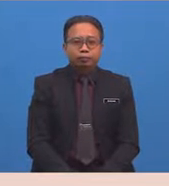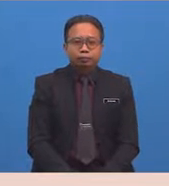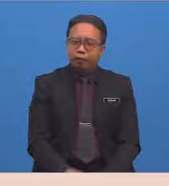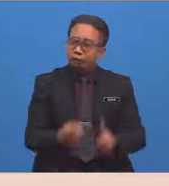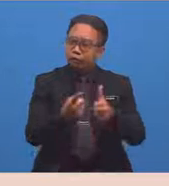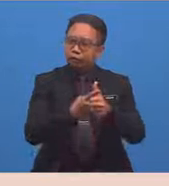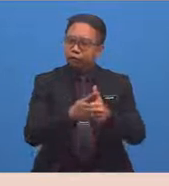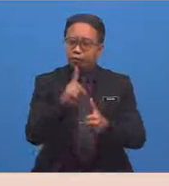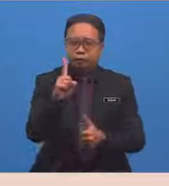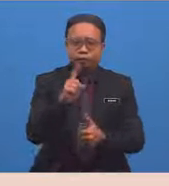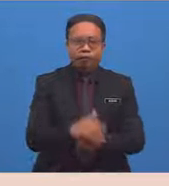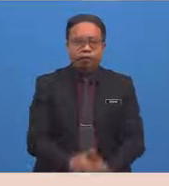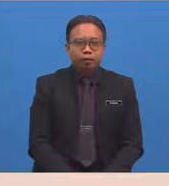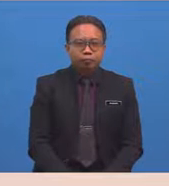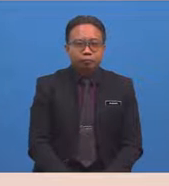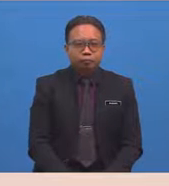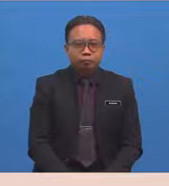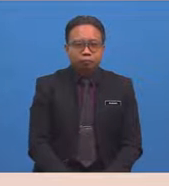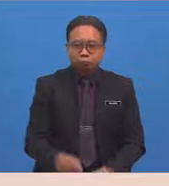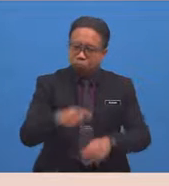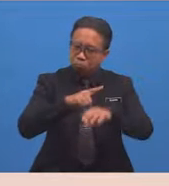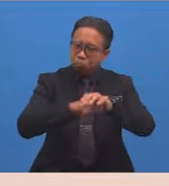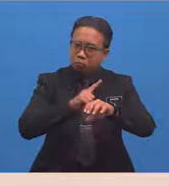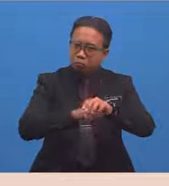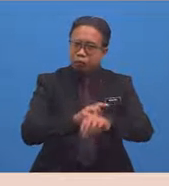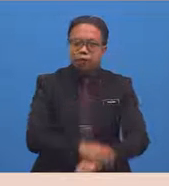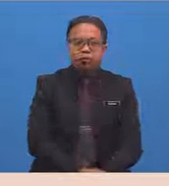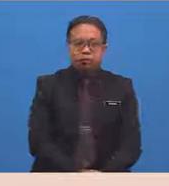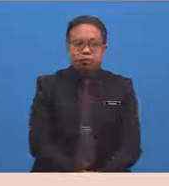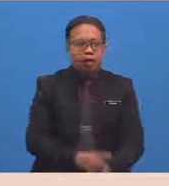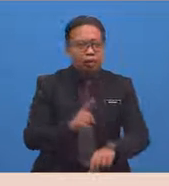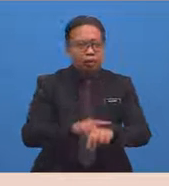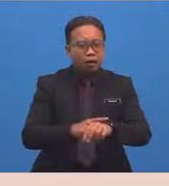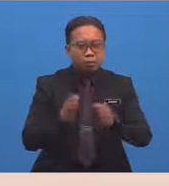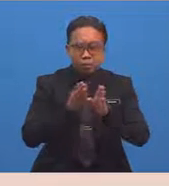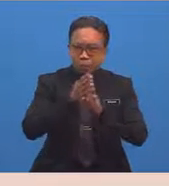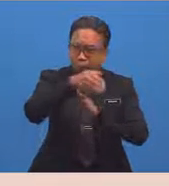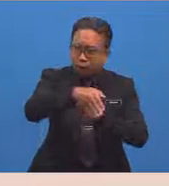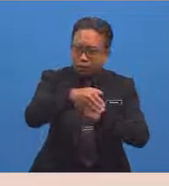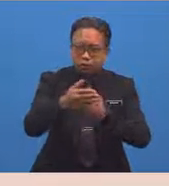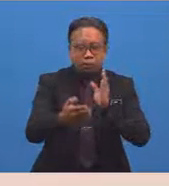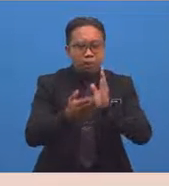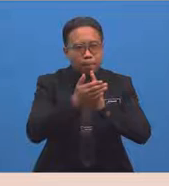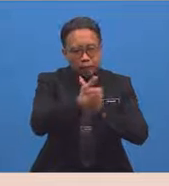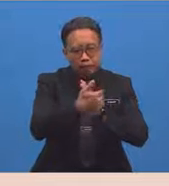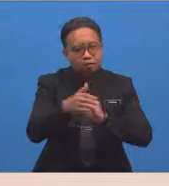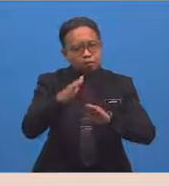The first one, something that involves time. Time passes by slowly.